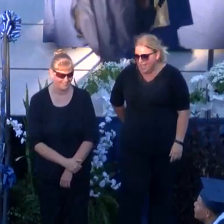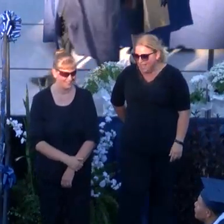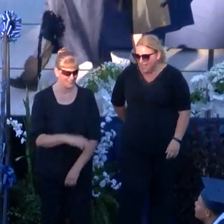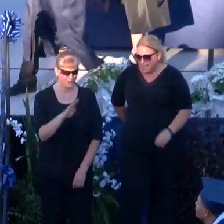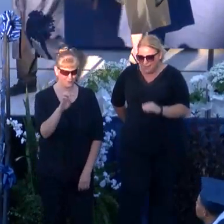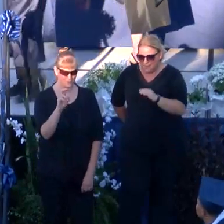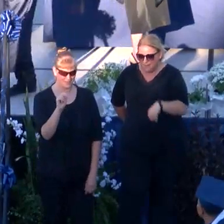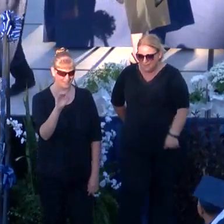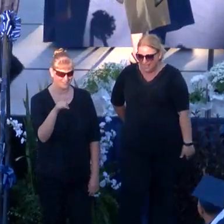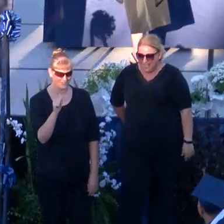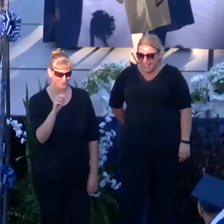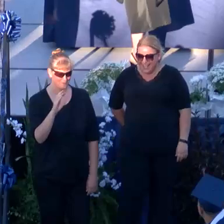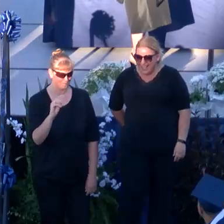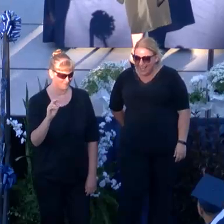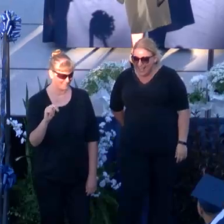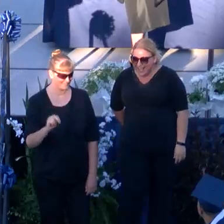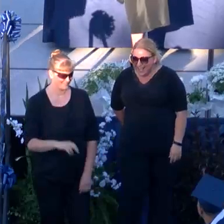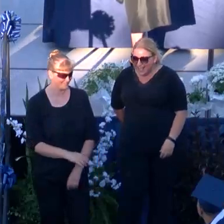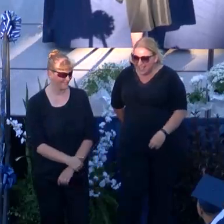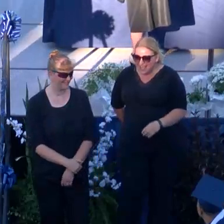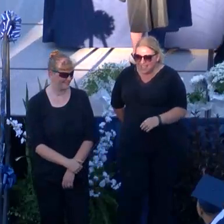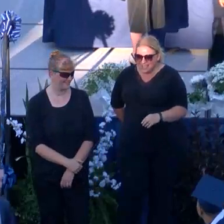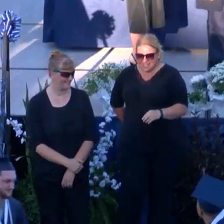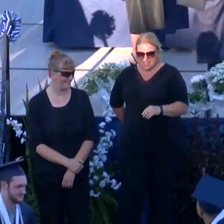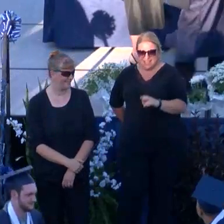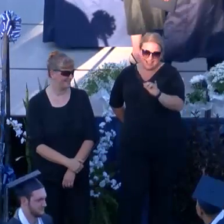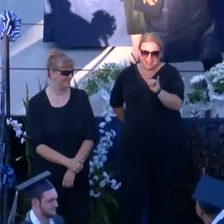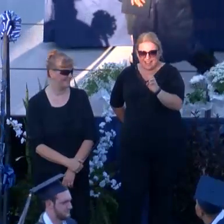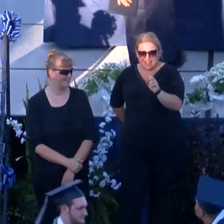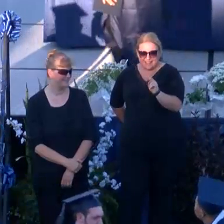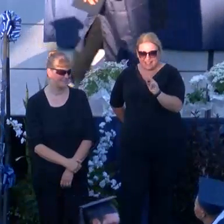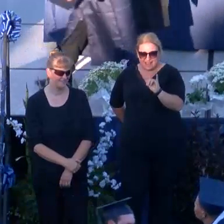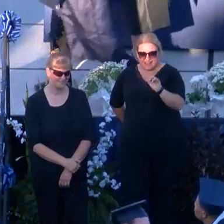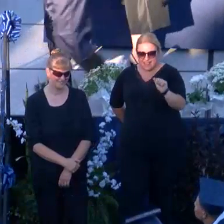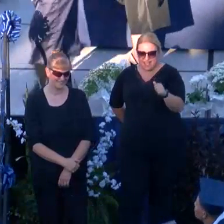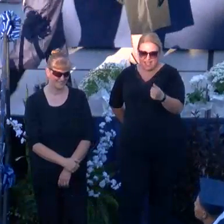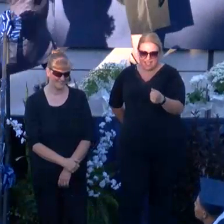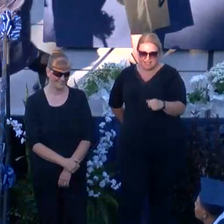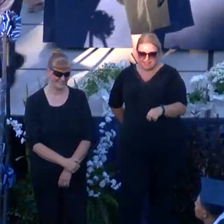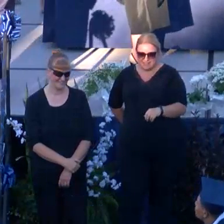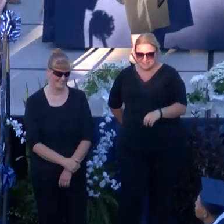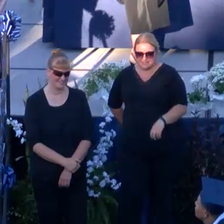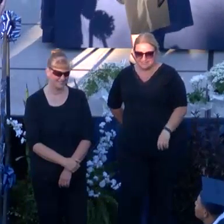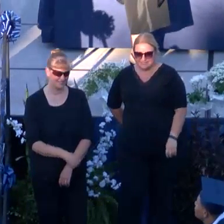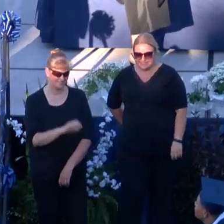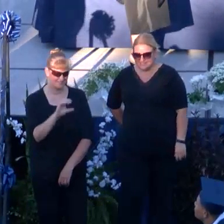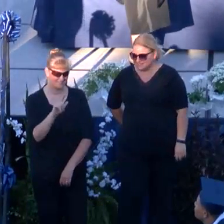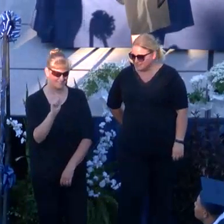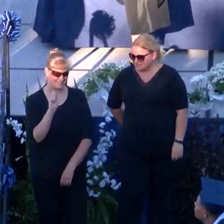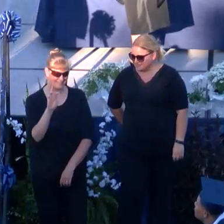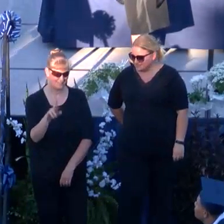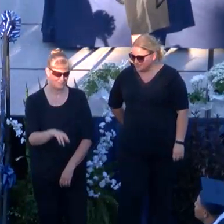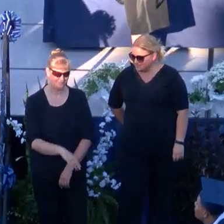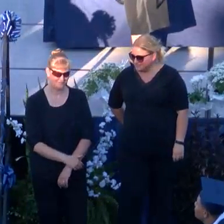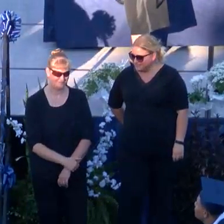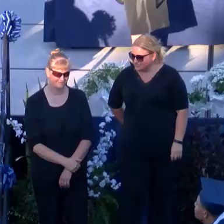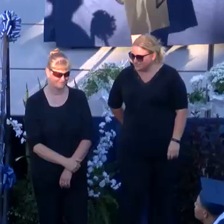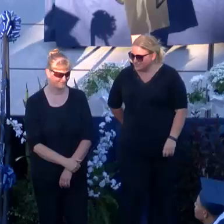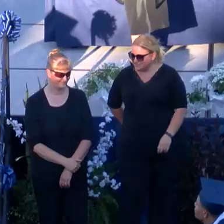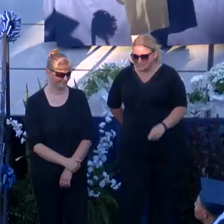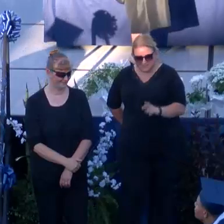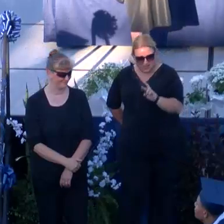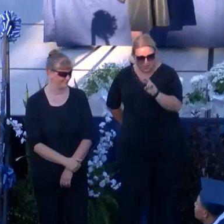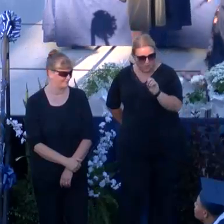Benjamin Herrera. Yesenia Moncada. Claire Eubanks.